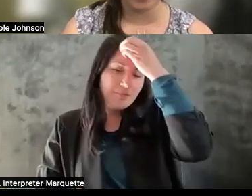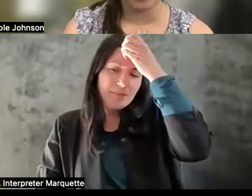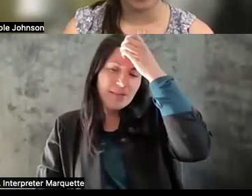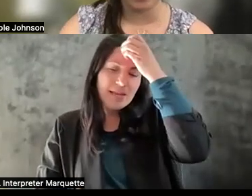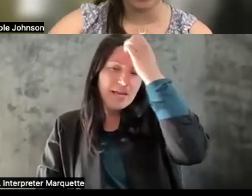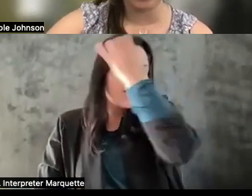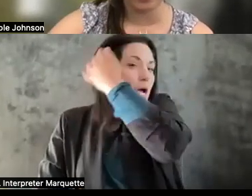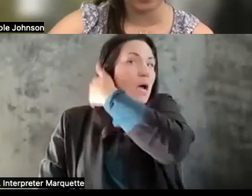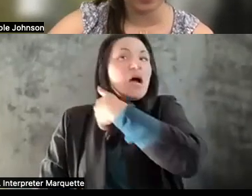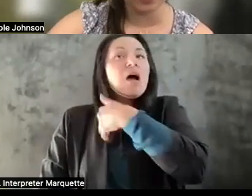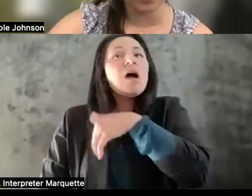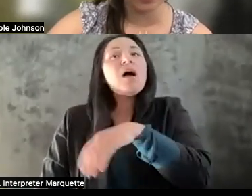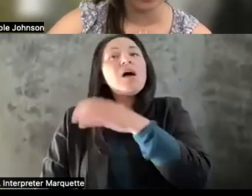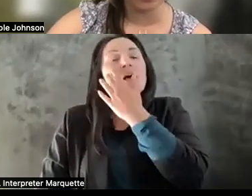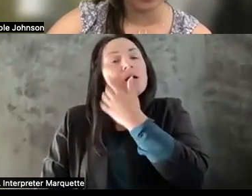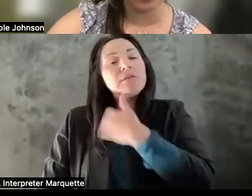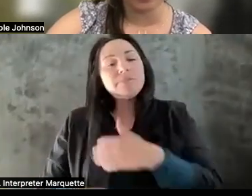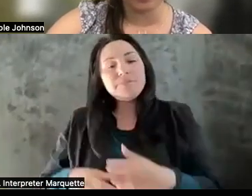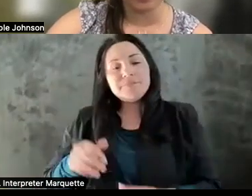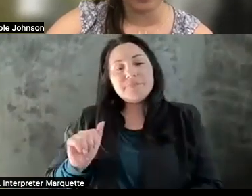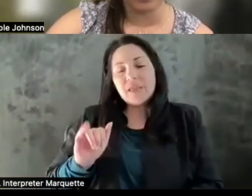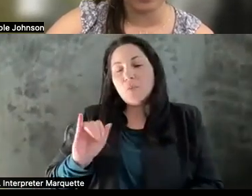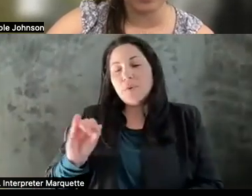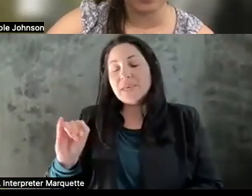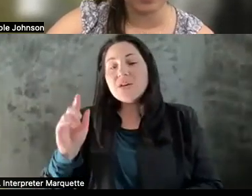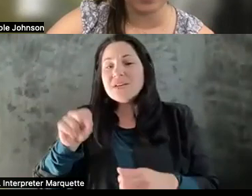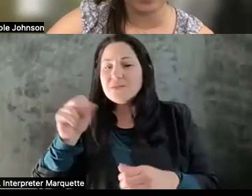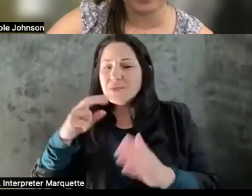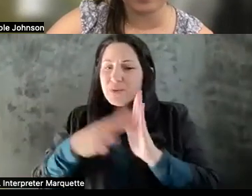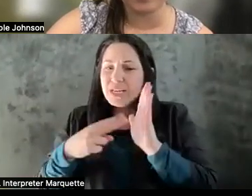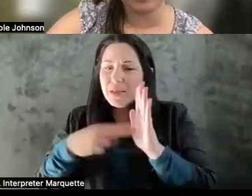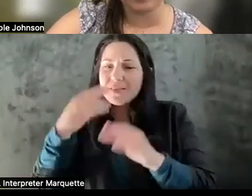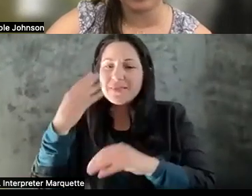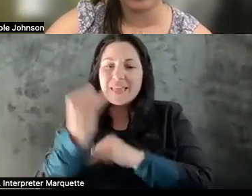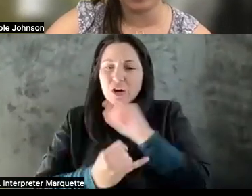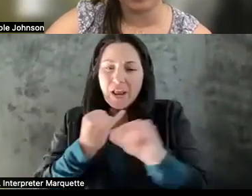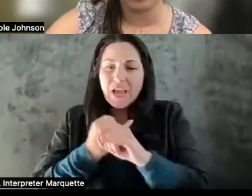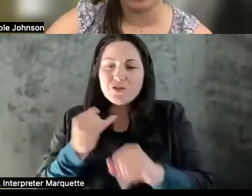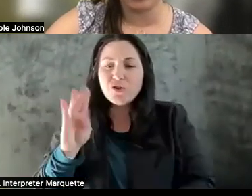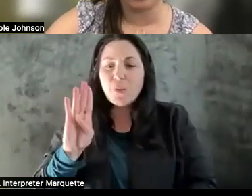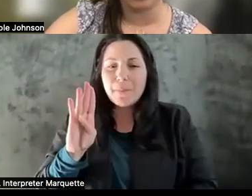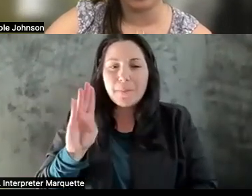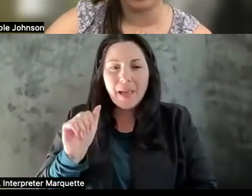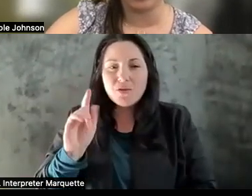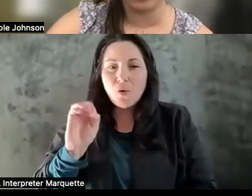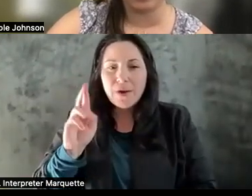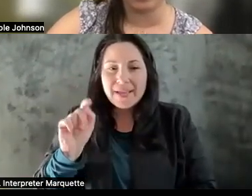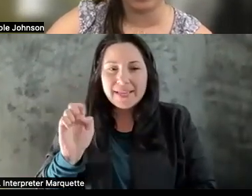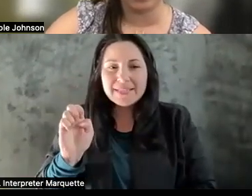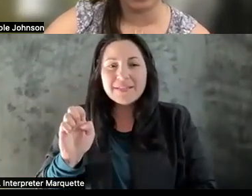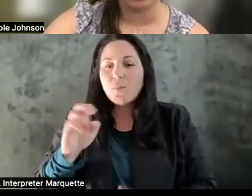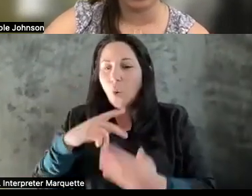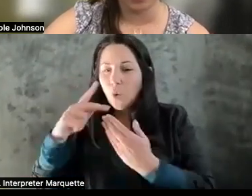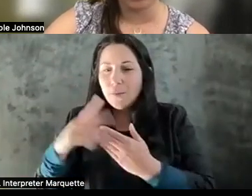So we've been reading a lot about the International Baccalaureate program, and I know that Albert